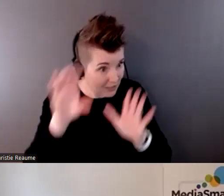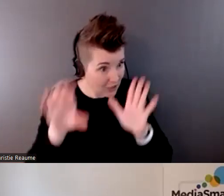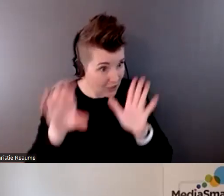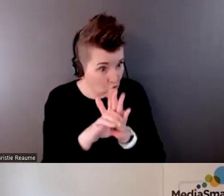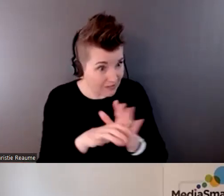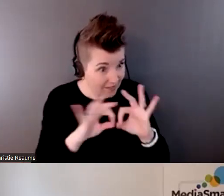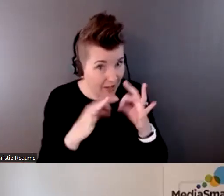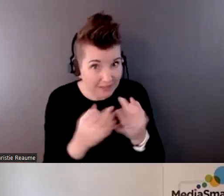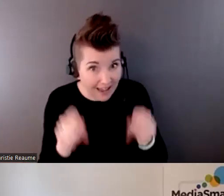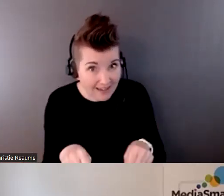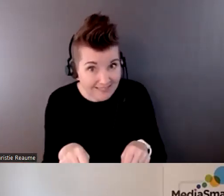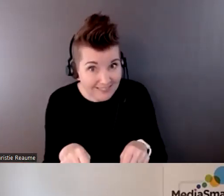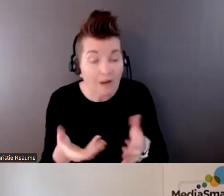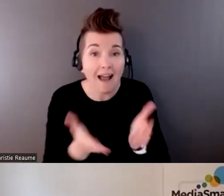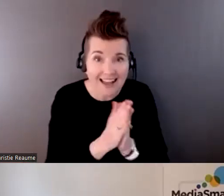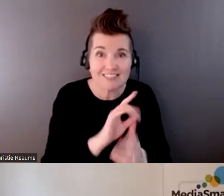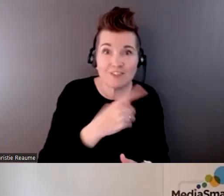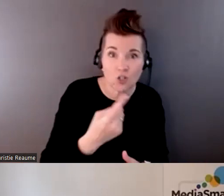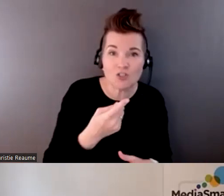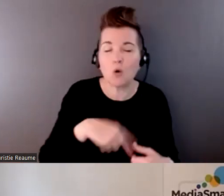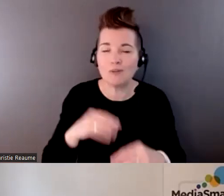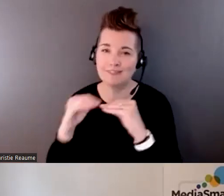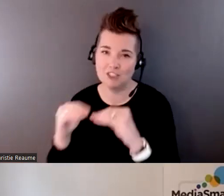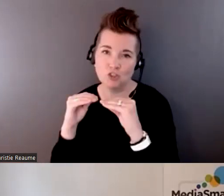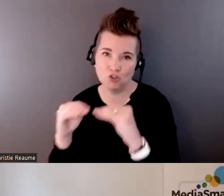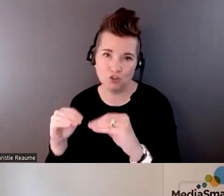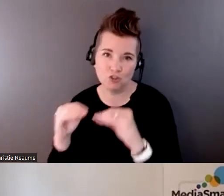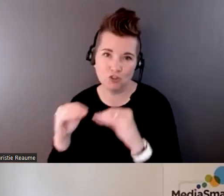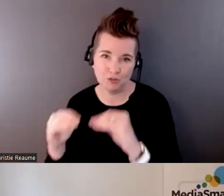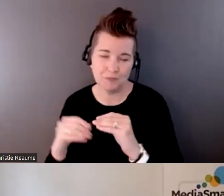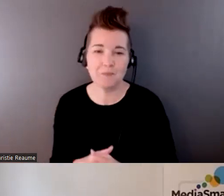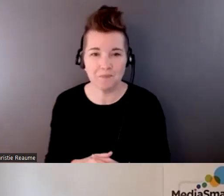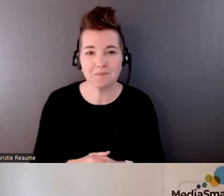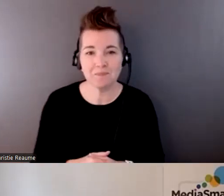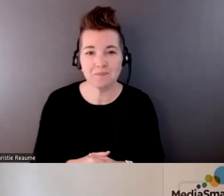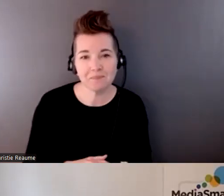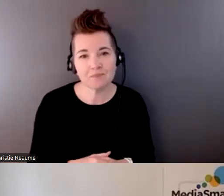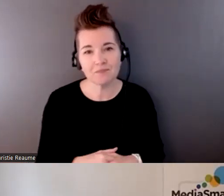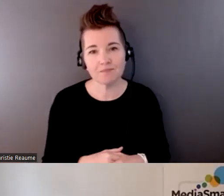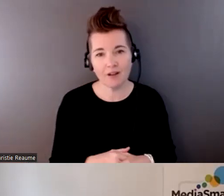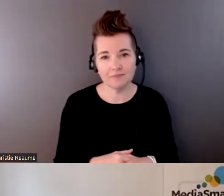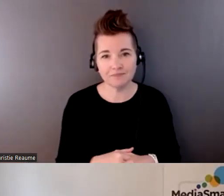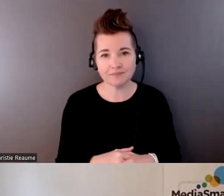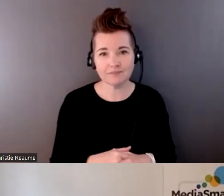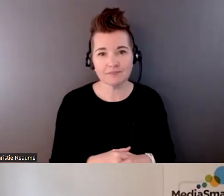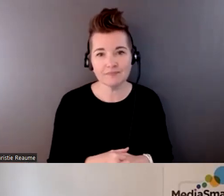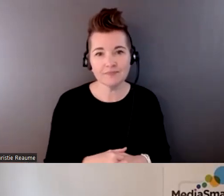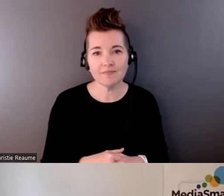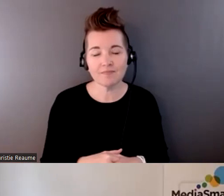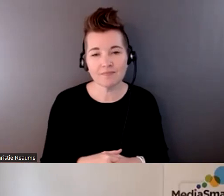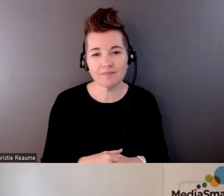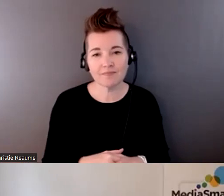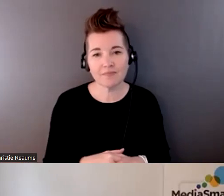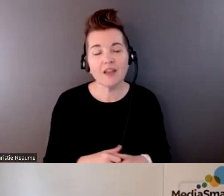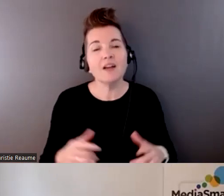are just some tidbits of some of the things that we'll be covering or we do cover in some of those workshops they all come with short animated videos